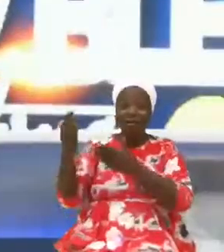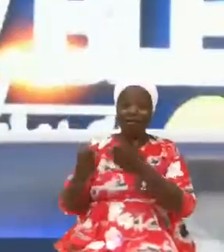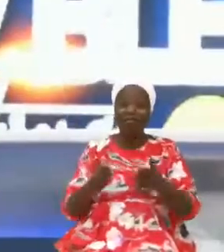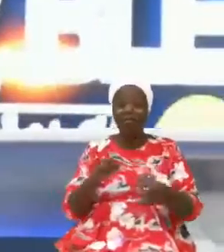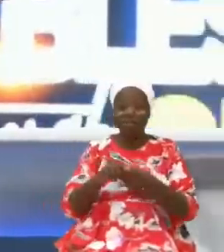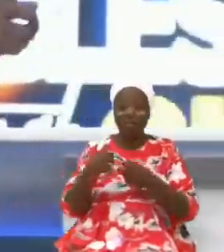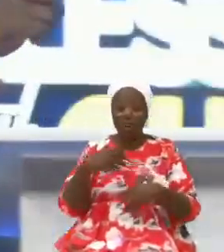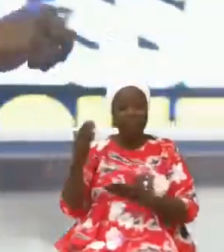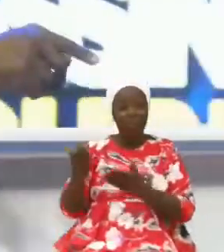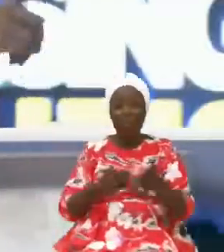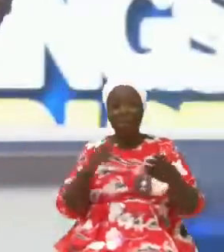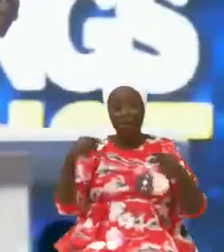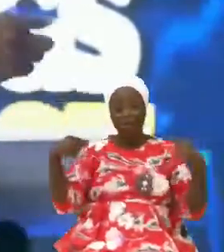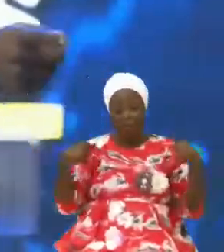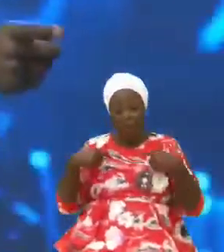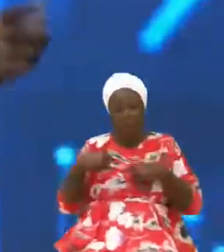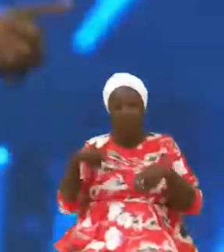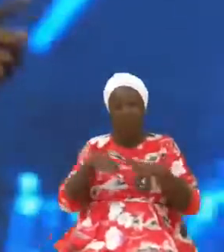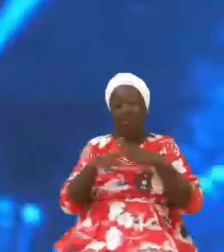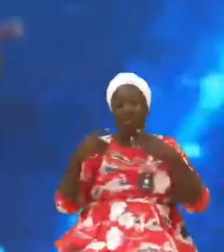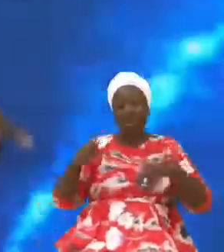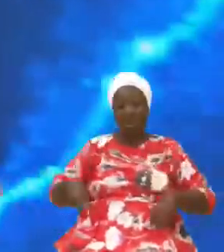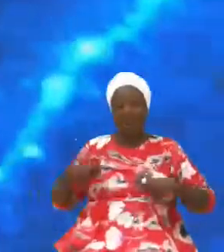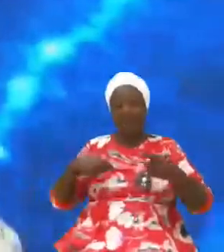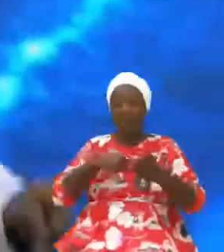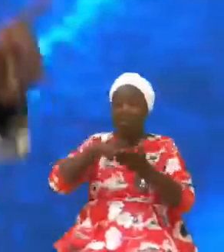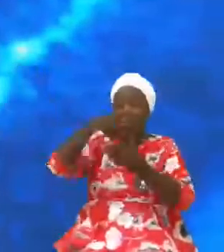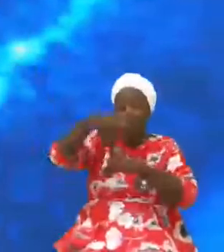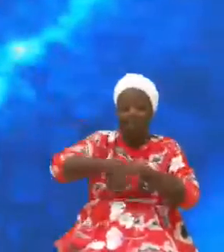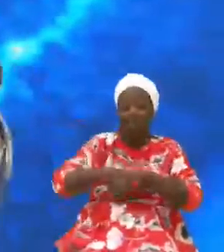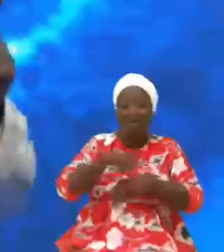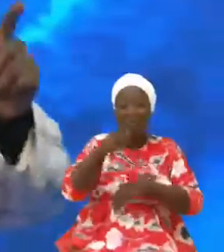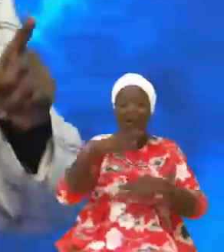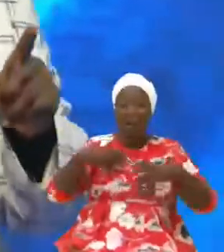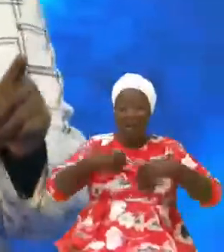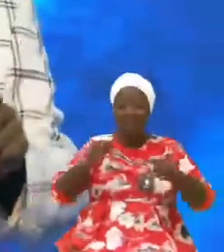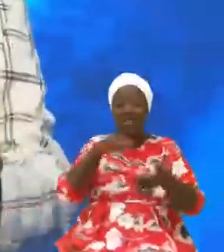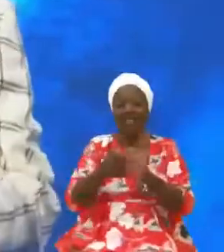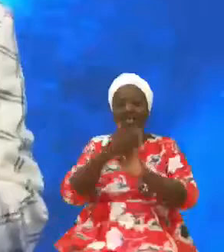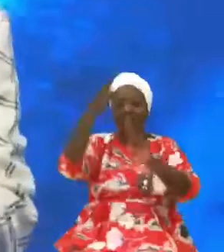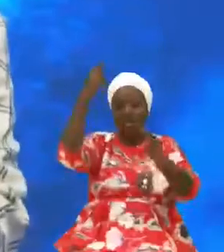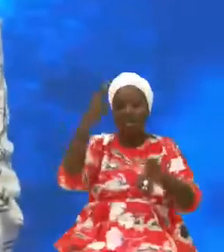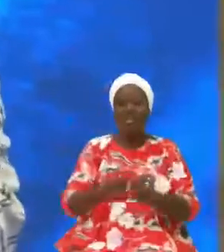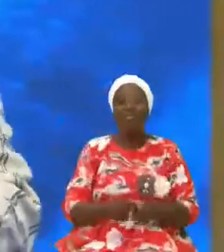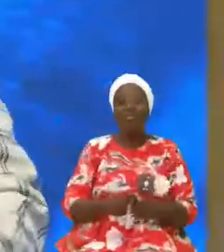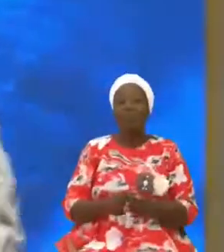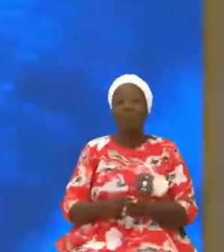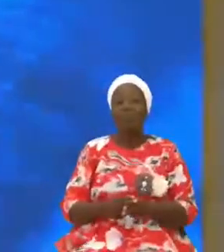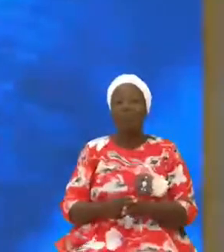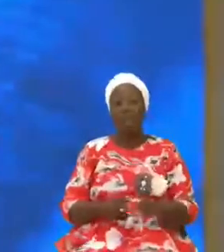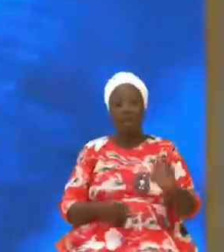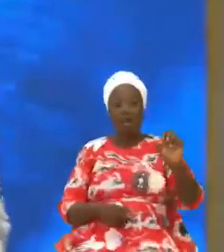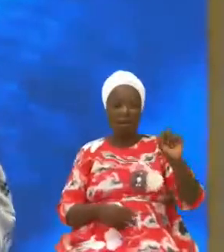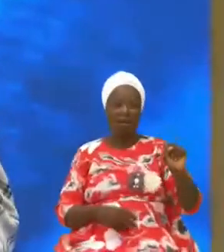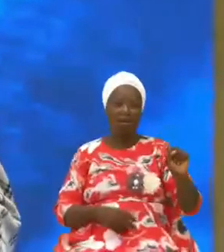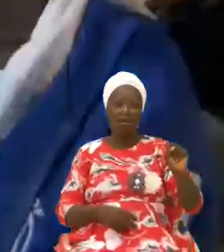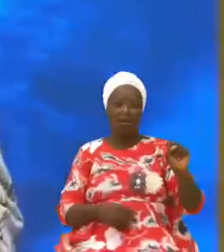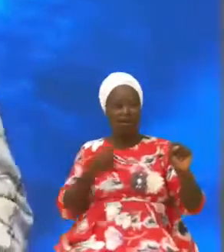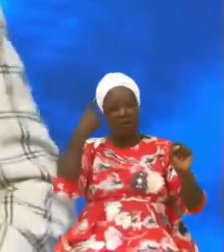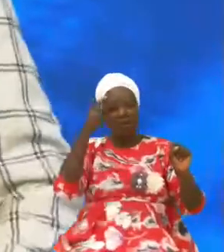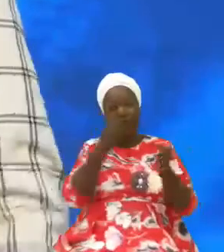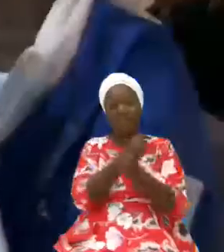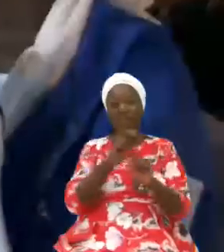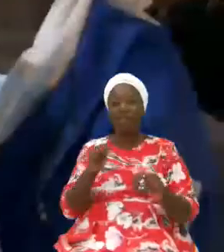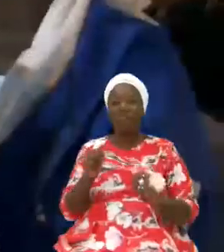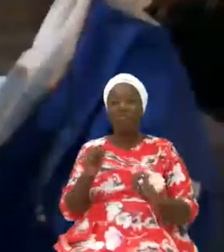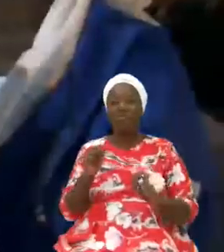tonight. That thing that causes pain in your life, tonight you are healed in Jesus'